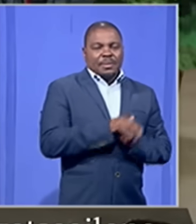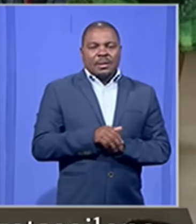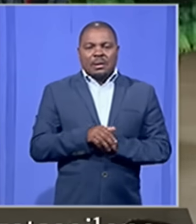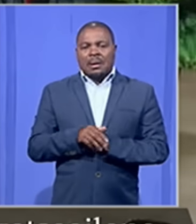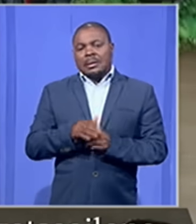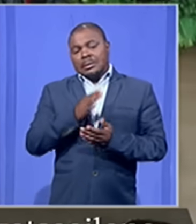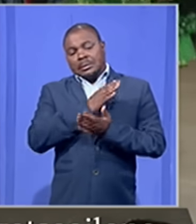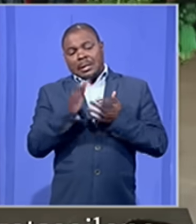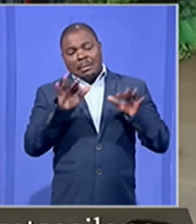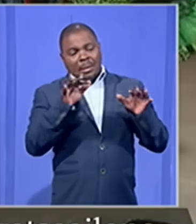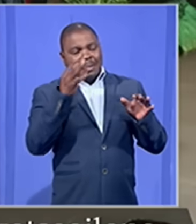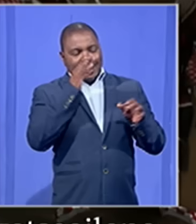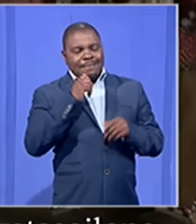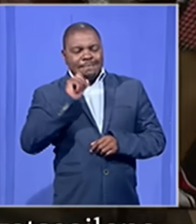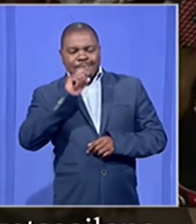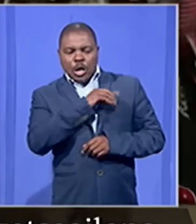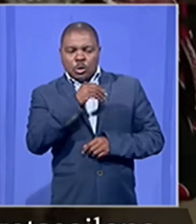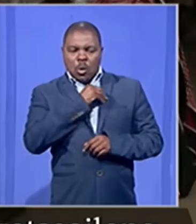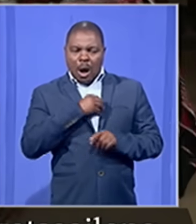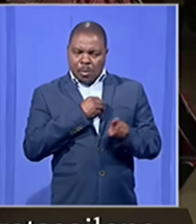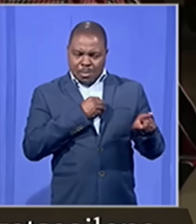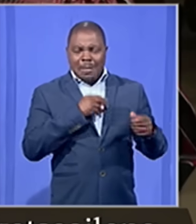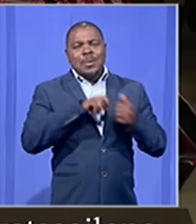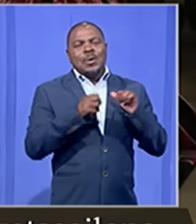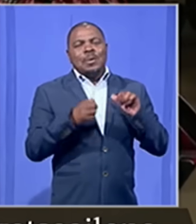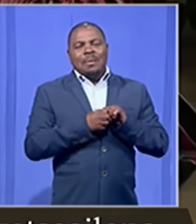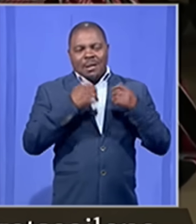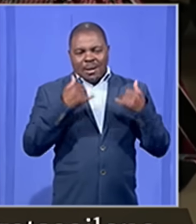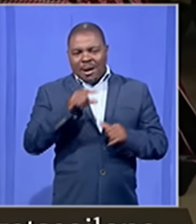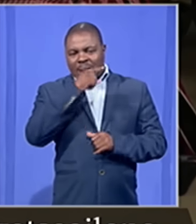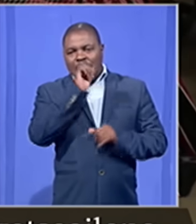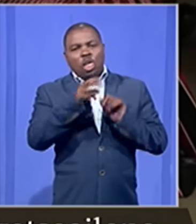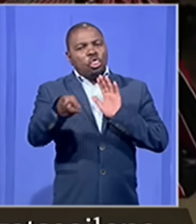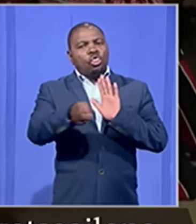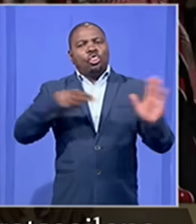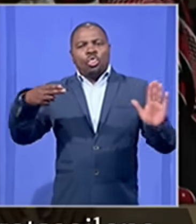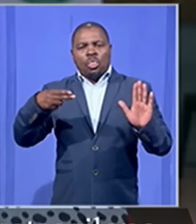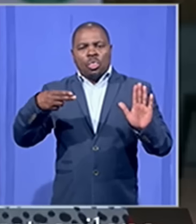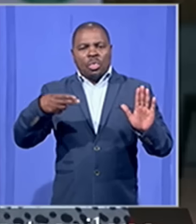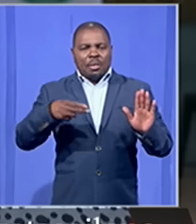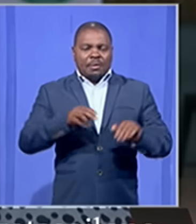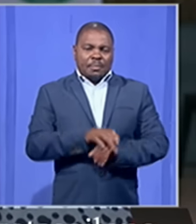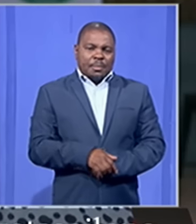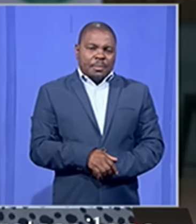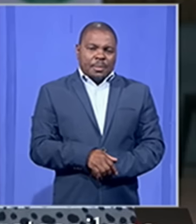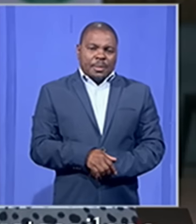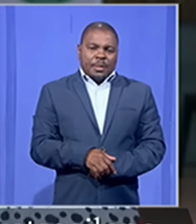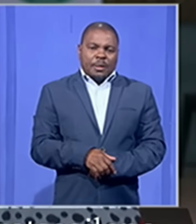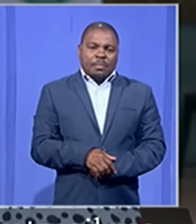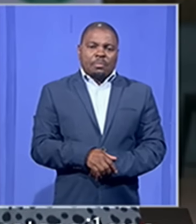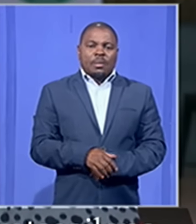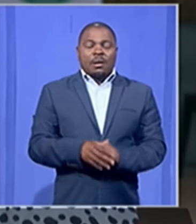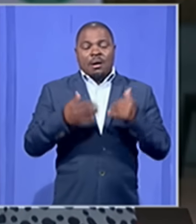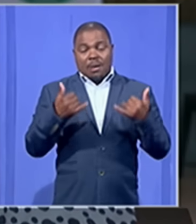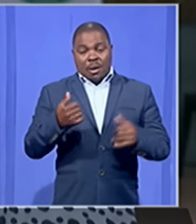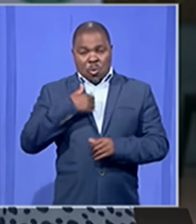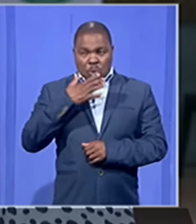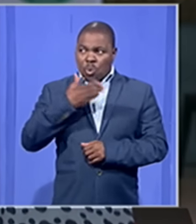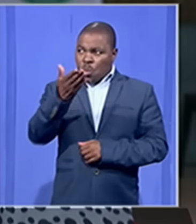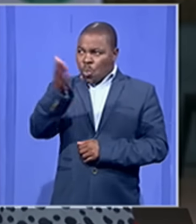dingaka tseo e seng tsa nnete le gore di ba senya lebitso le mosebetsi wa bona. Re batla gore re tsejwe